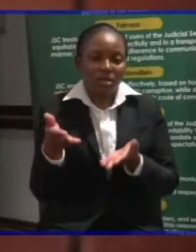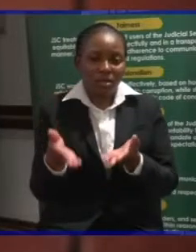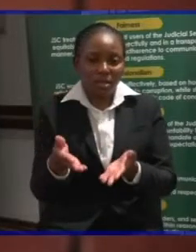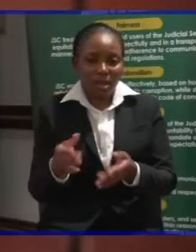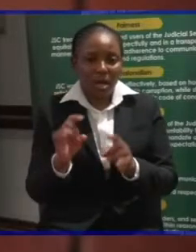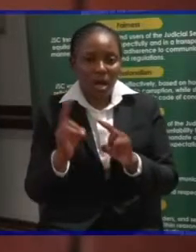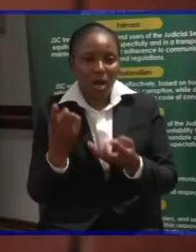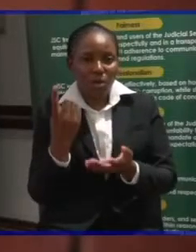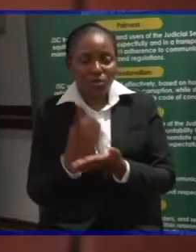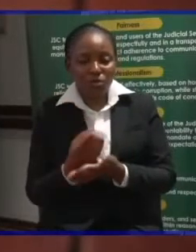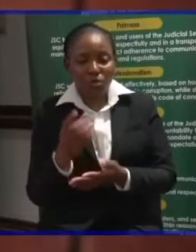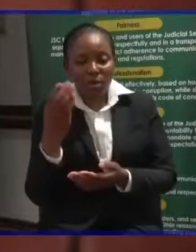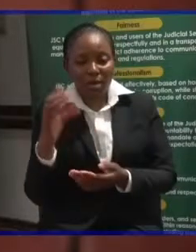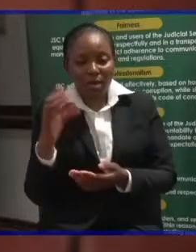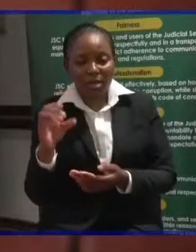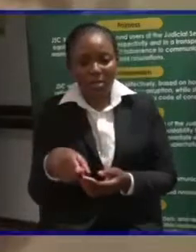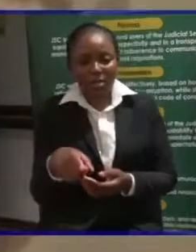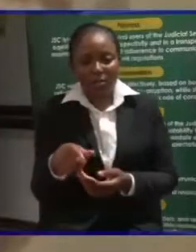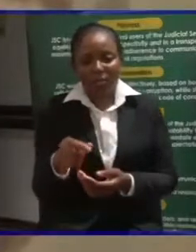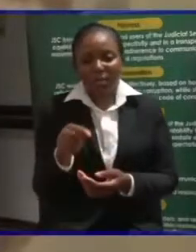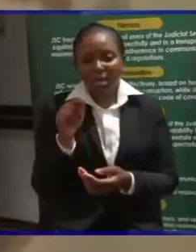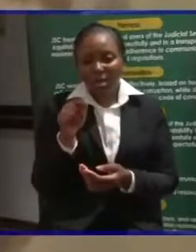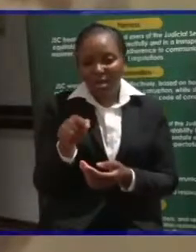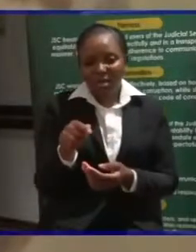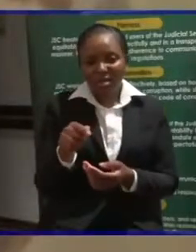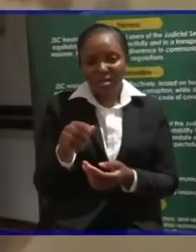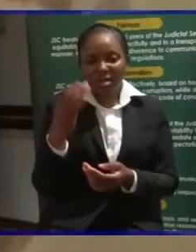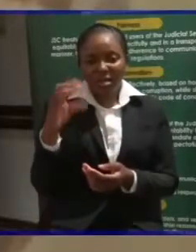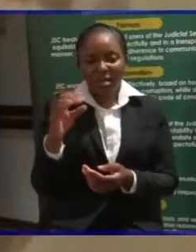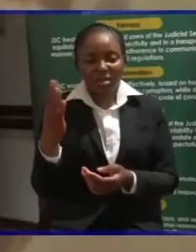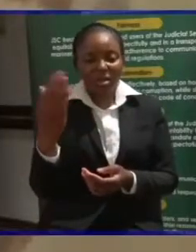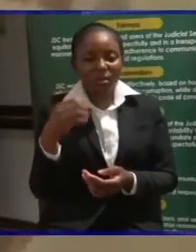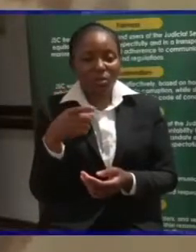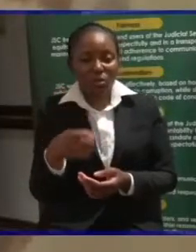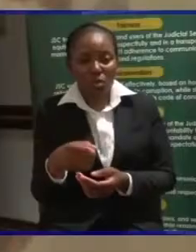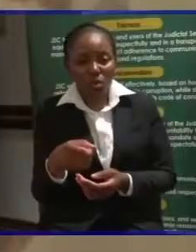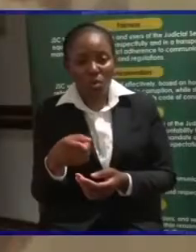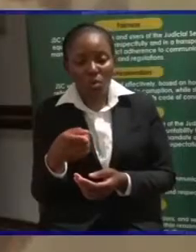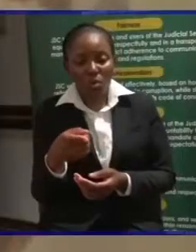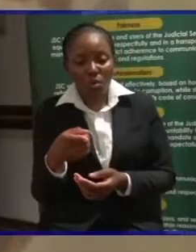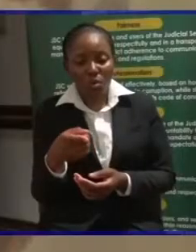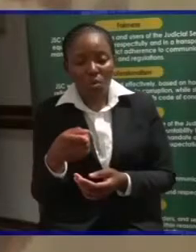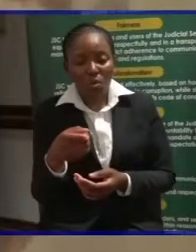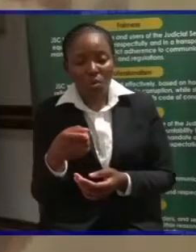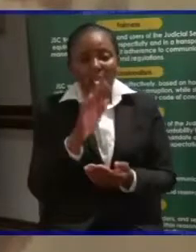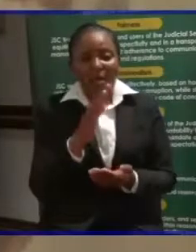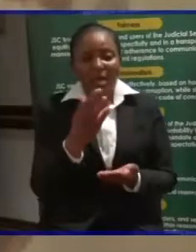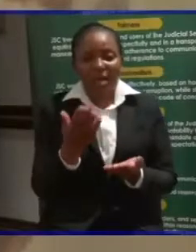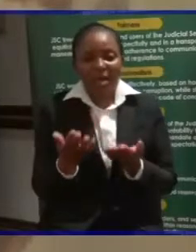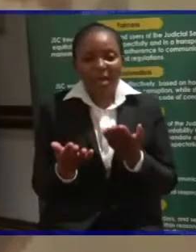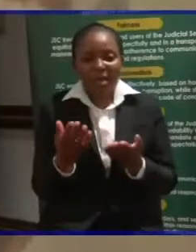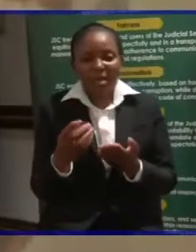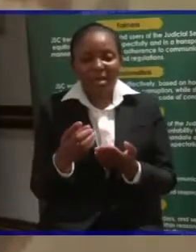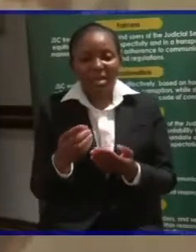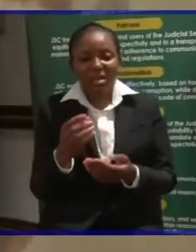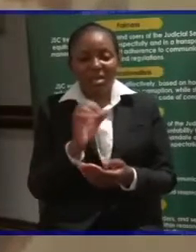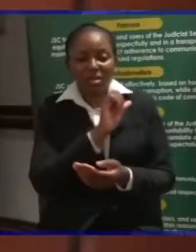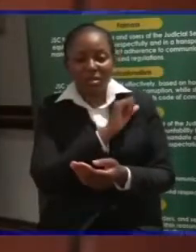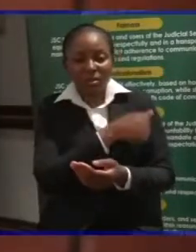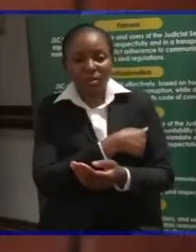how I dealt with the matter. Was that matter brought to your attention by any disciplinary tribunal?